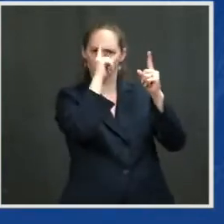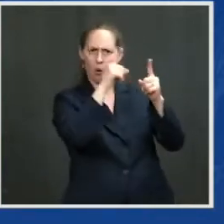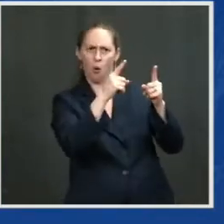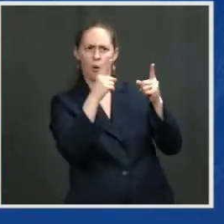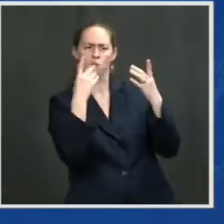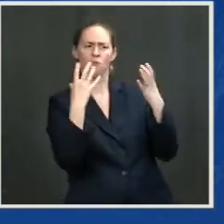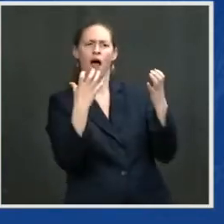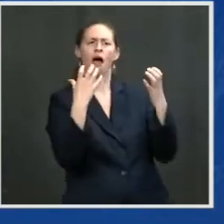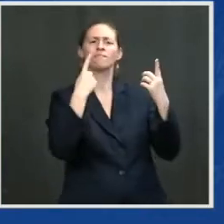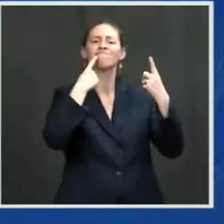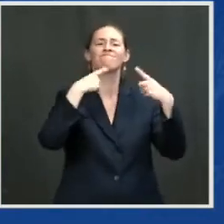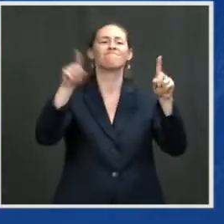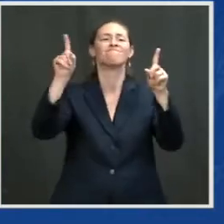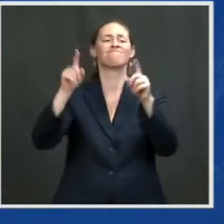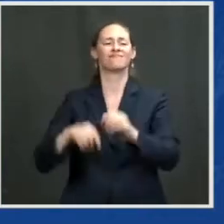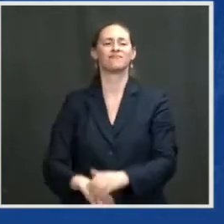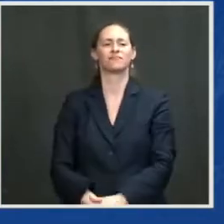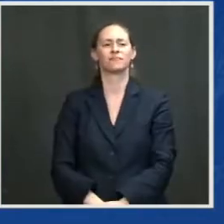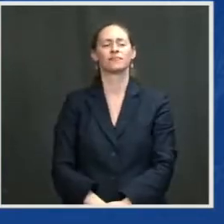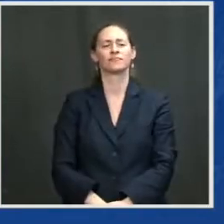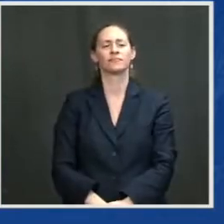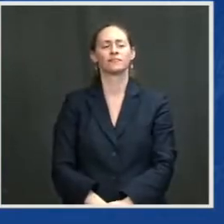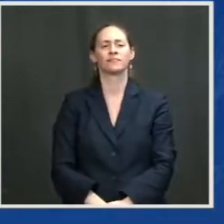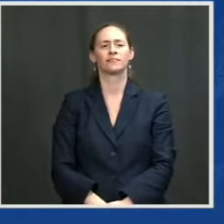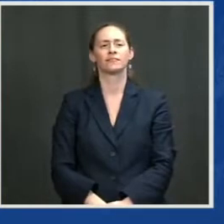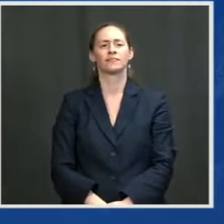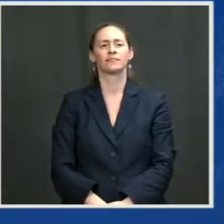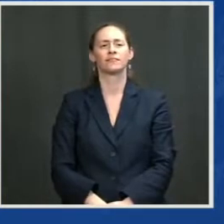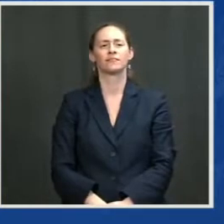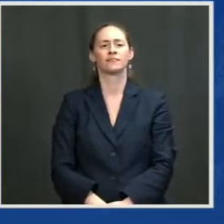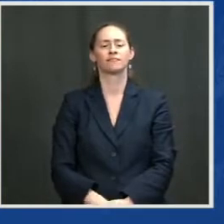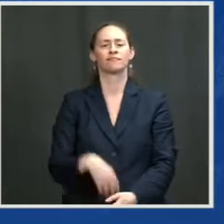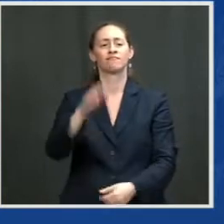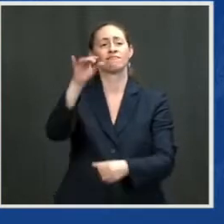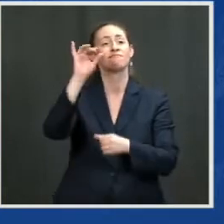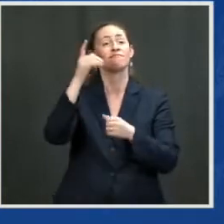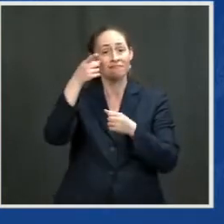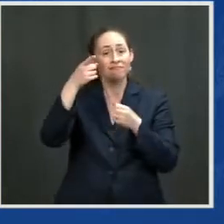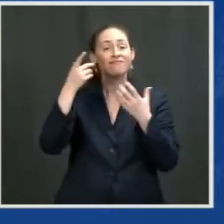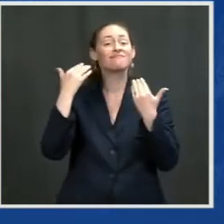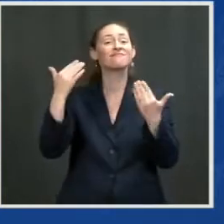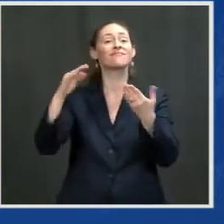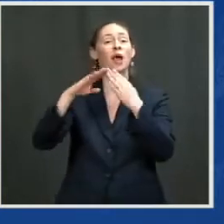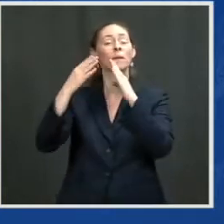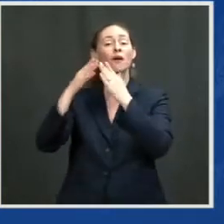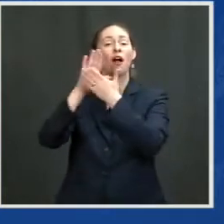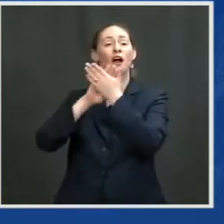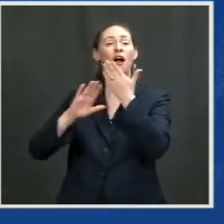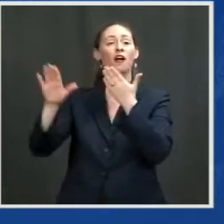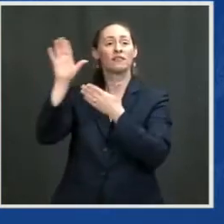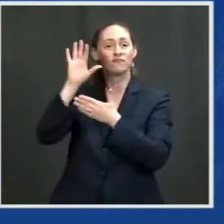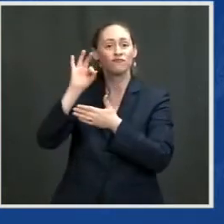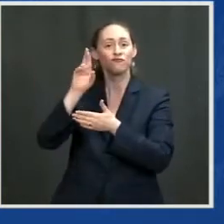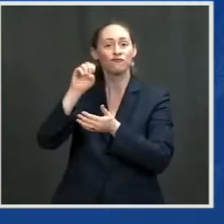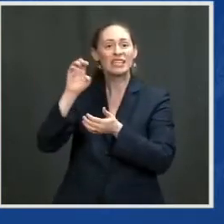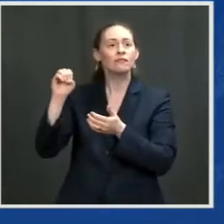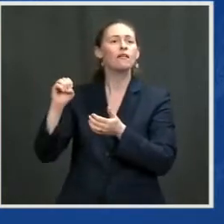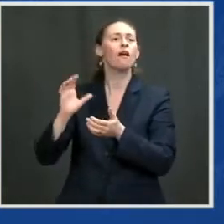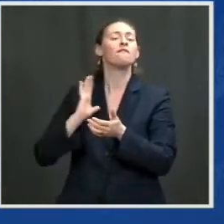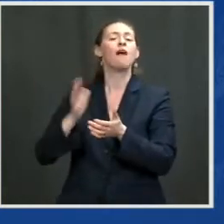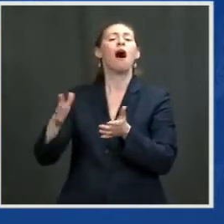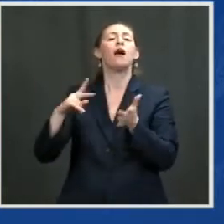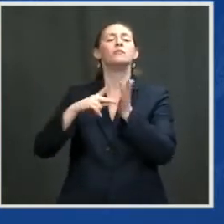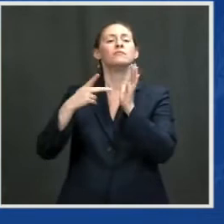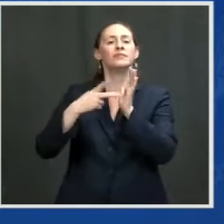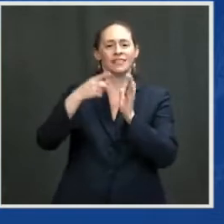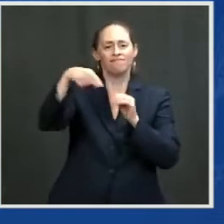give 2 years of free community college, you're in a situation where you're in a position that you have in